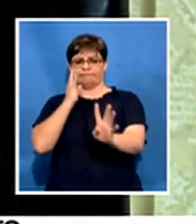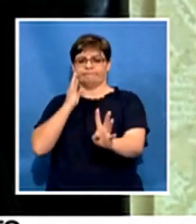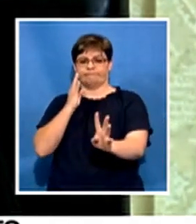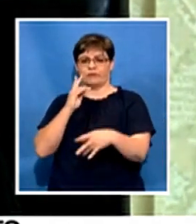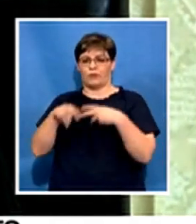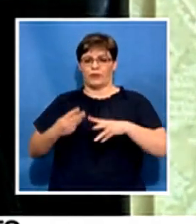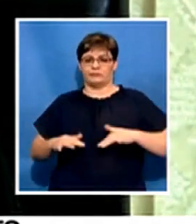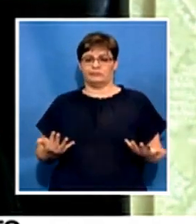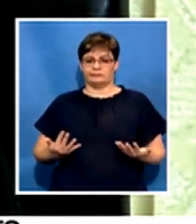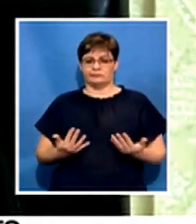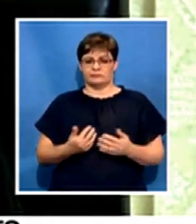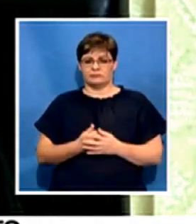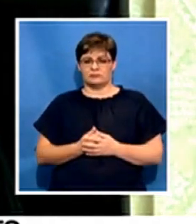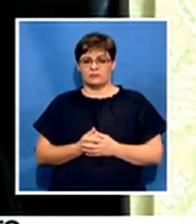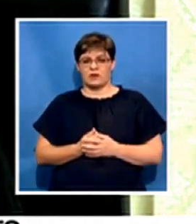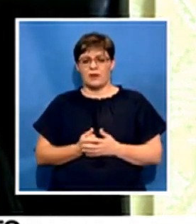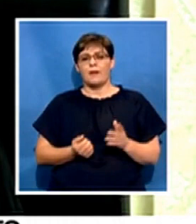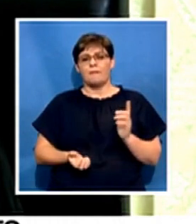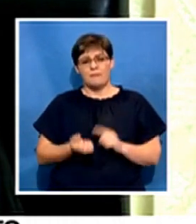for workers whose jobs are at risk.